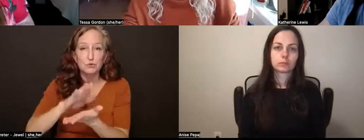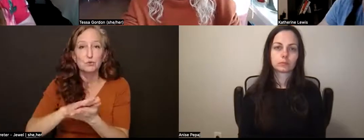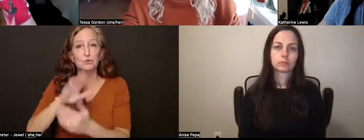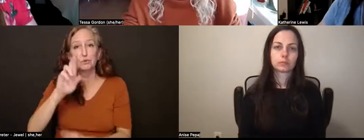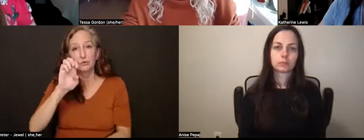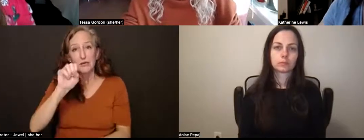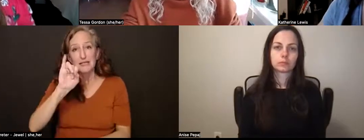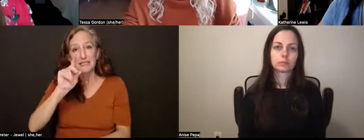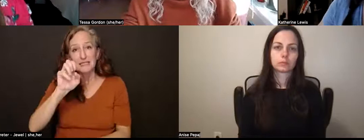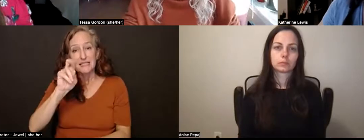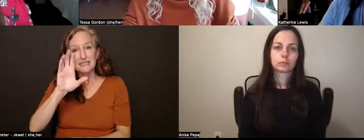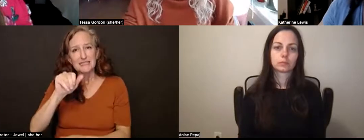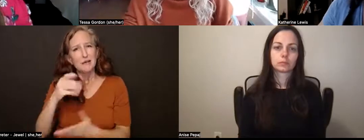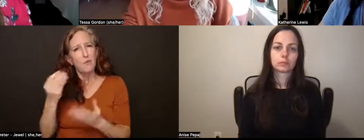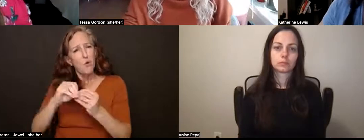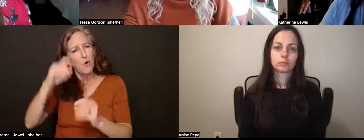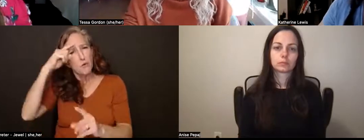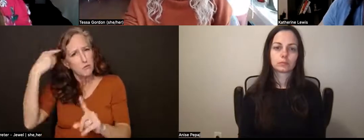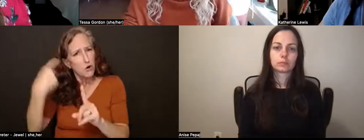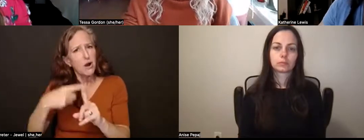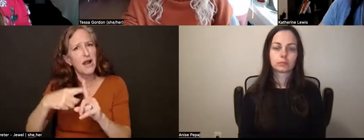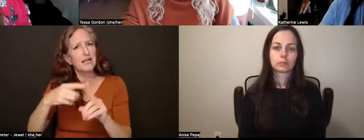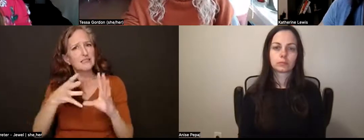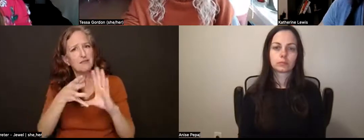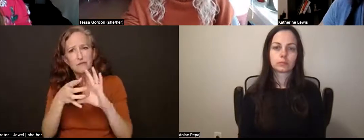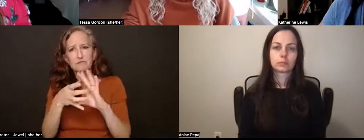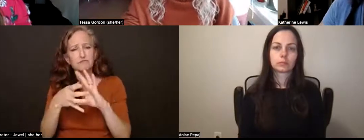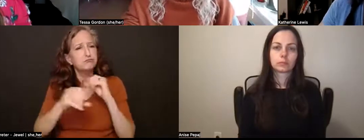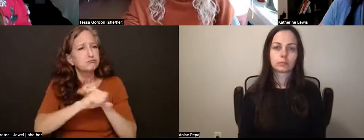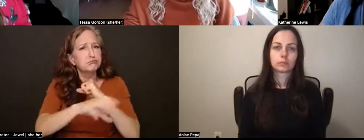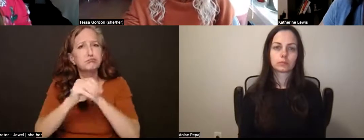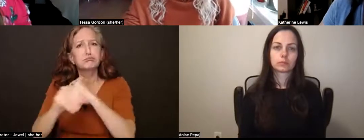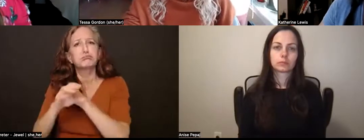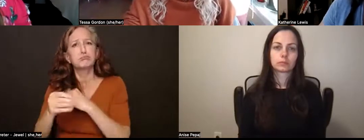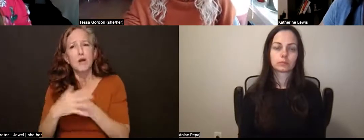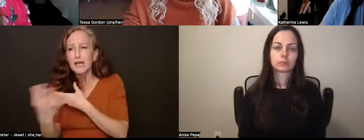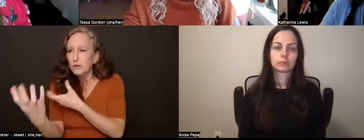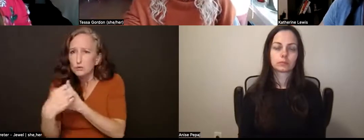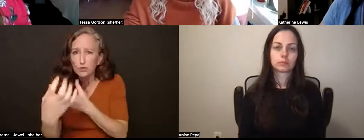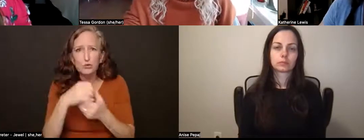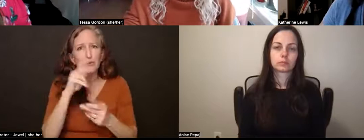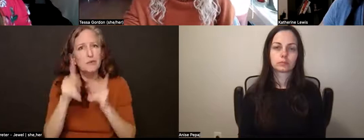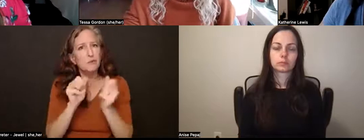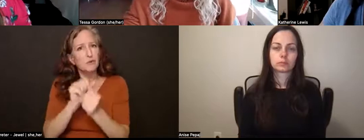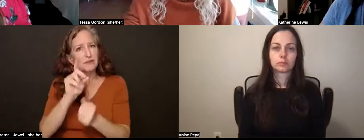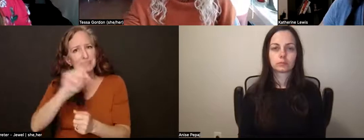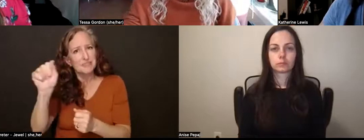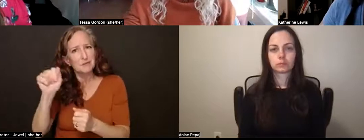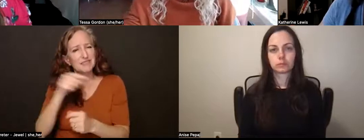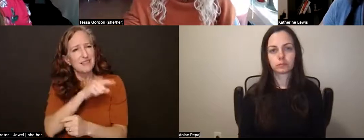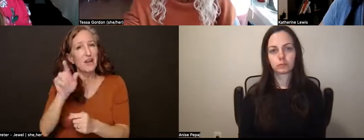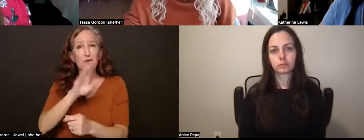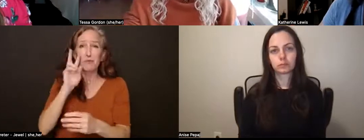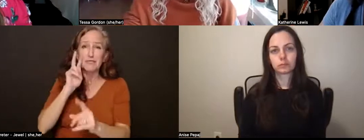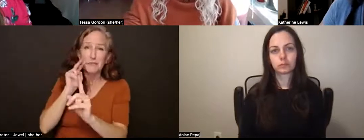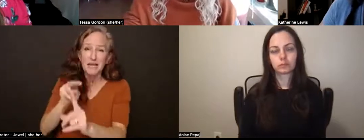more proactive in their messaging, to be more inclusive, to welcome students with disabilities, understand that they have a unique perspective. They'll